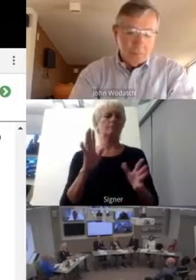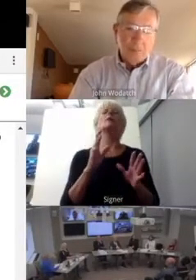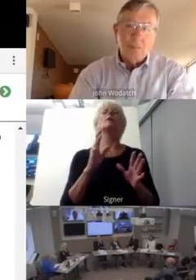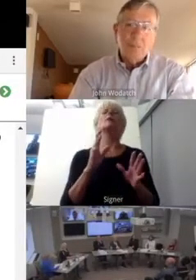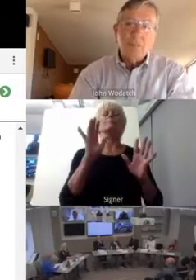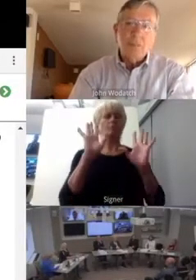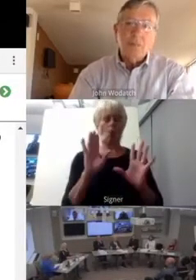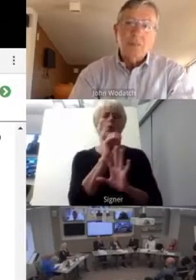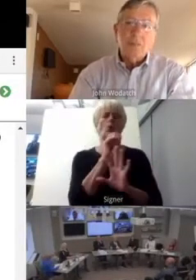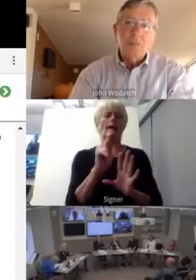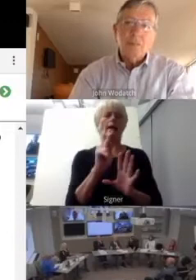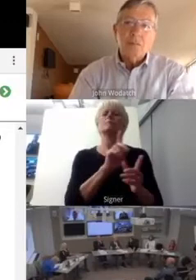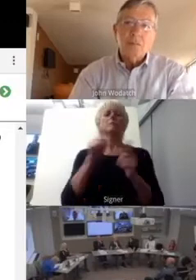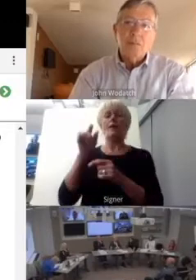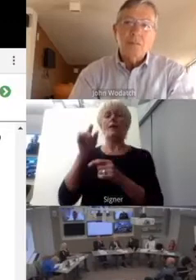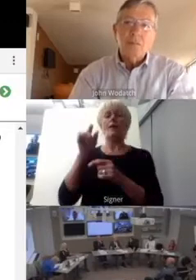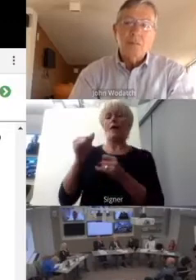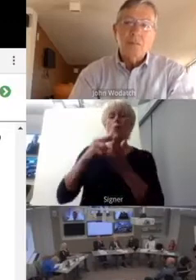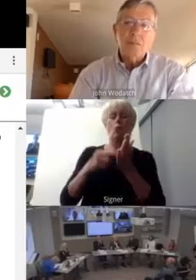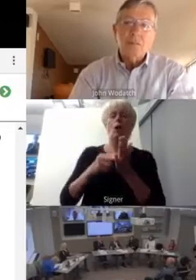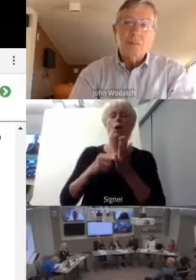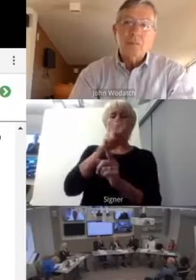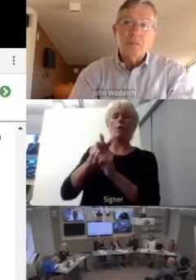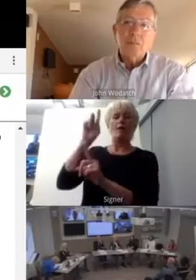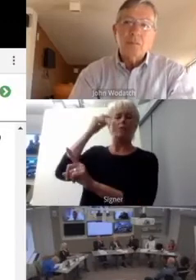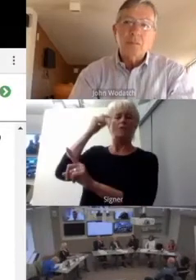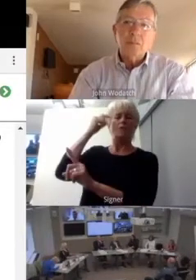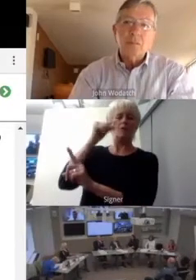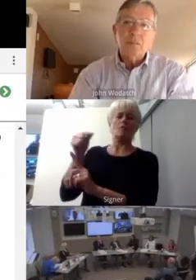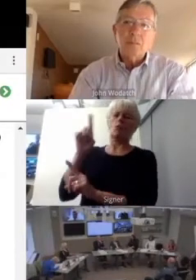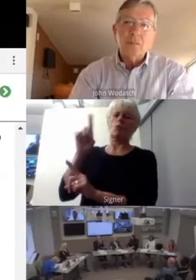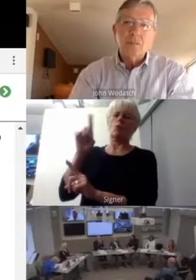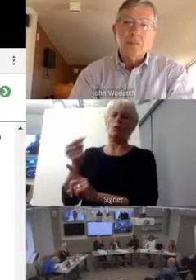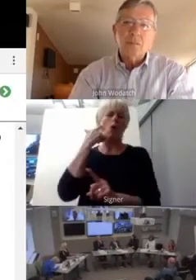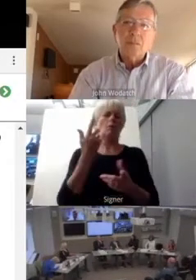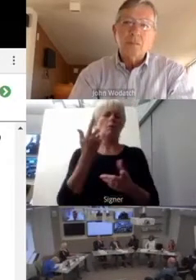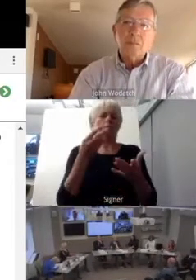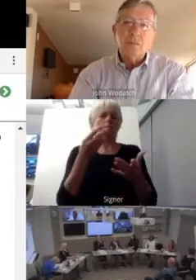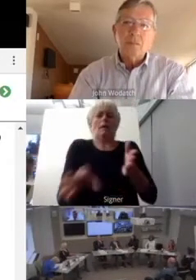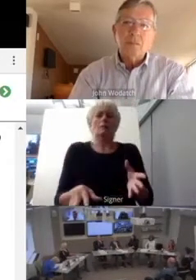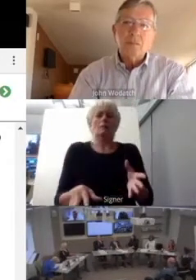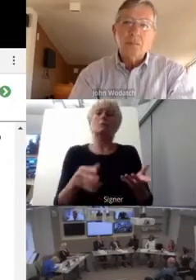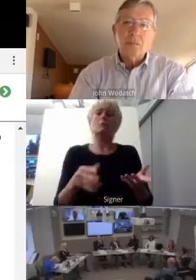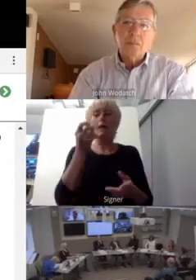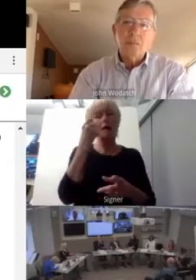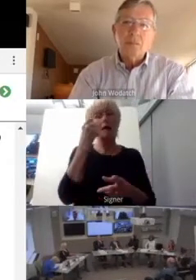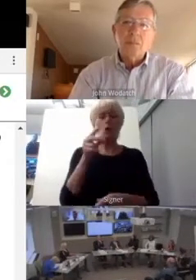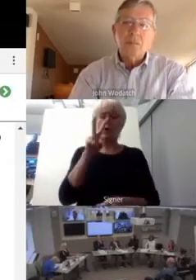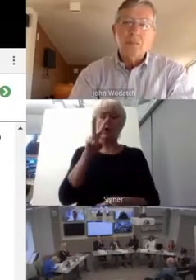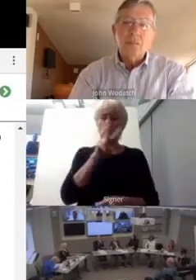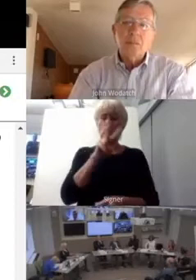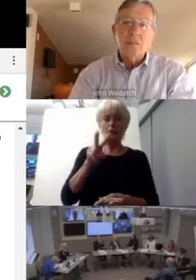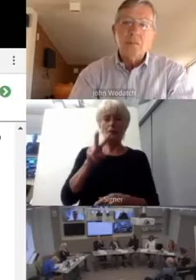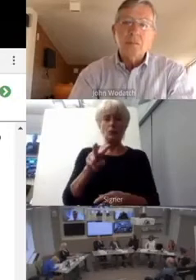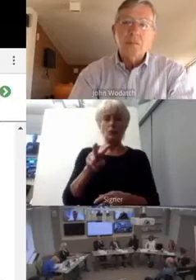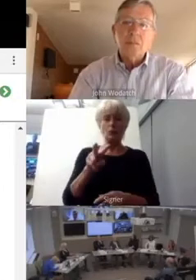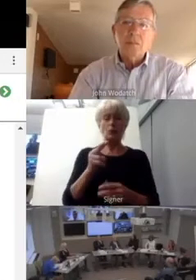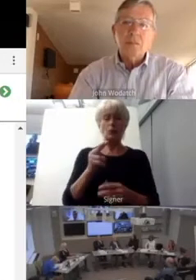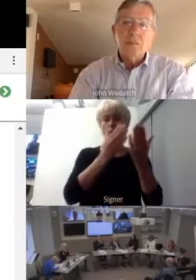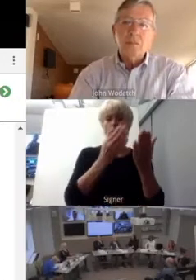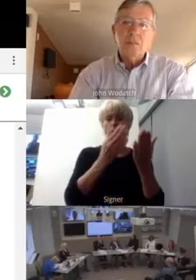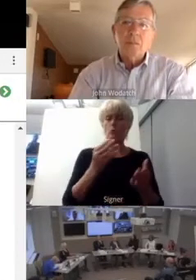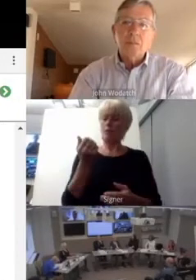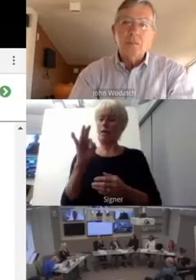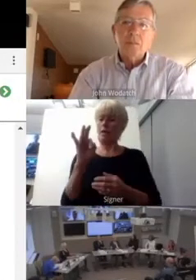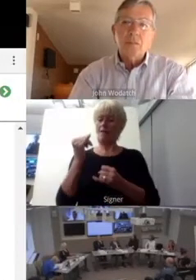But like I said, we've done 22 proposed and 19 final rules, and maybe there's one other occasion